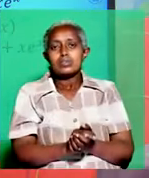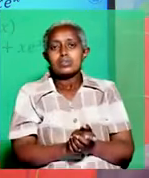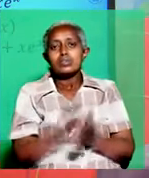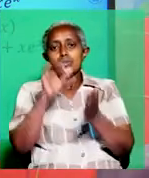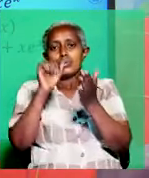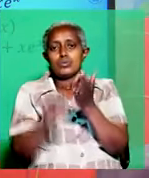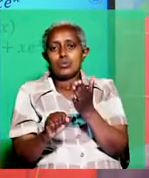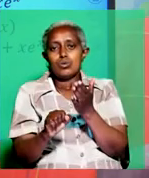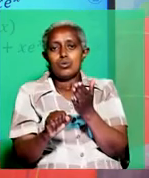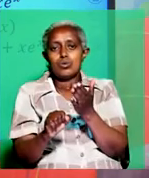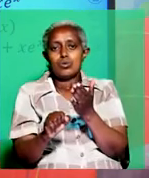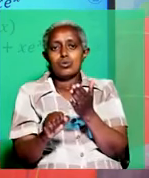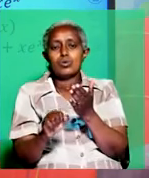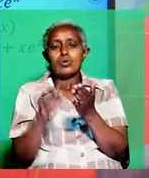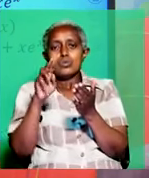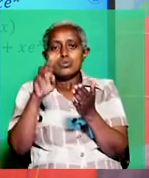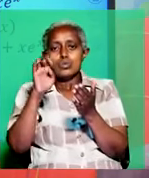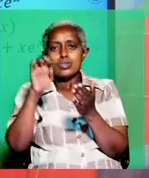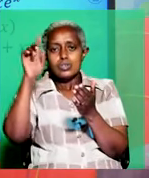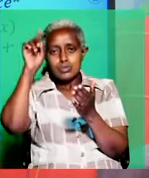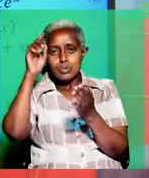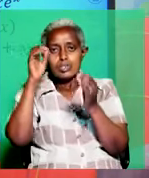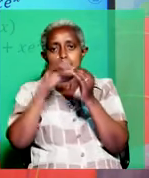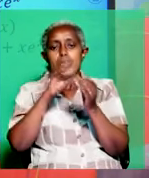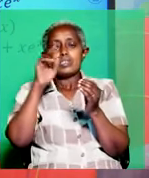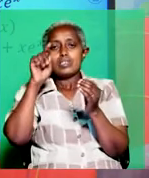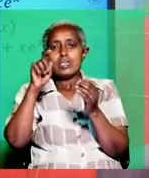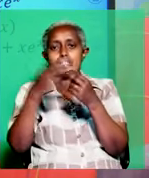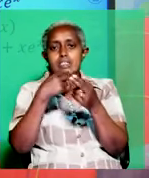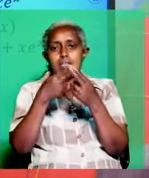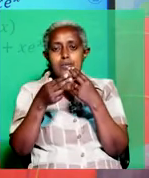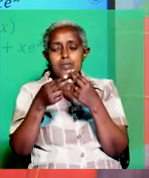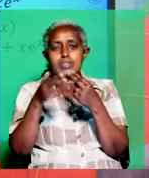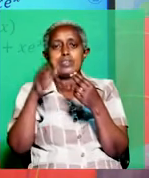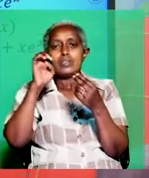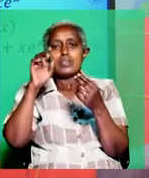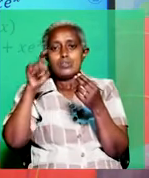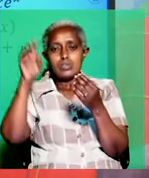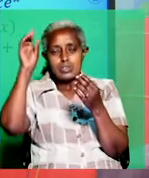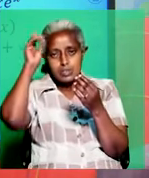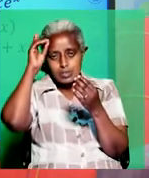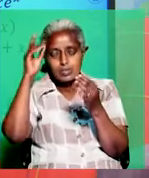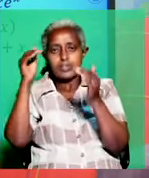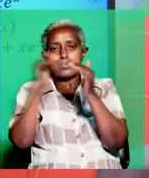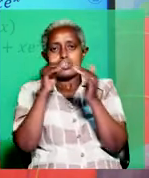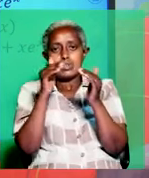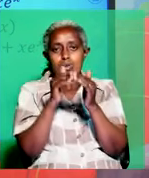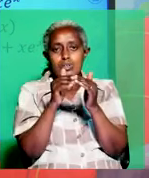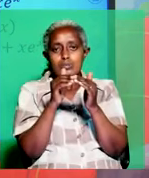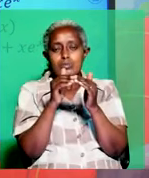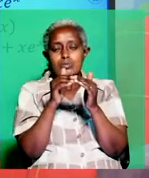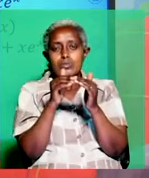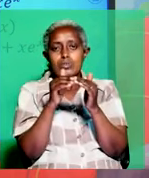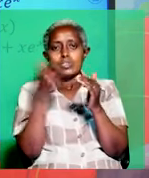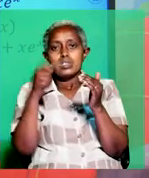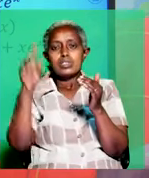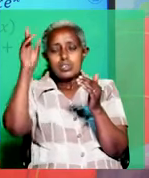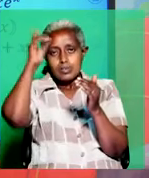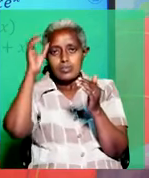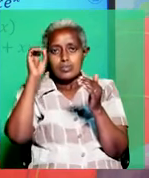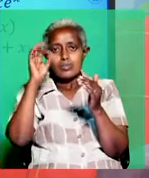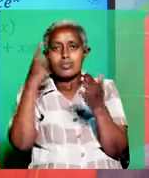So 2 e raised to x plus x times e raised to x derivative, this equal to the derivative